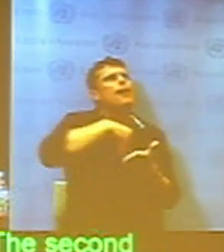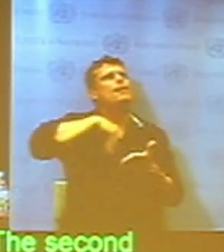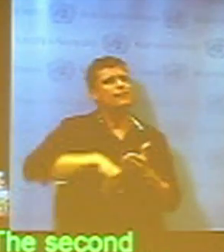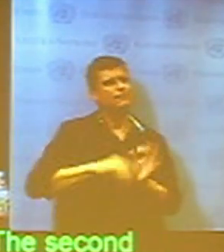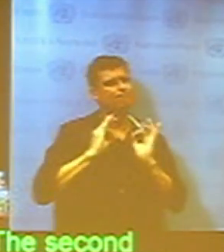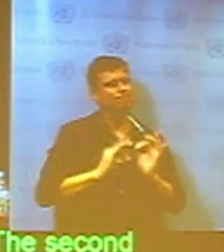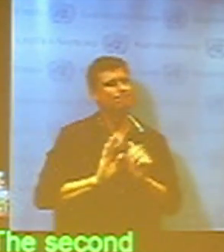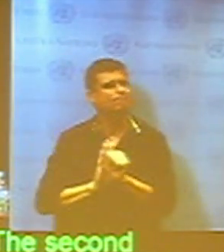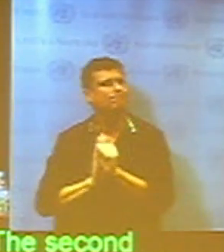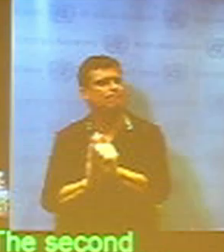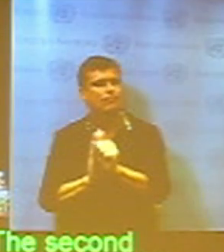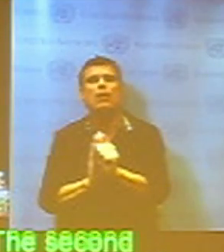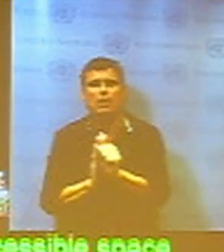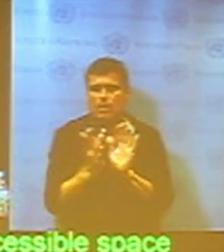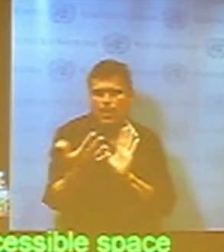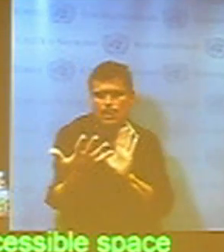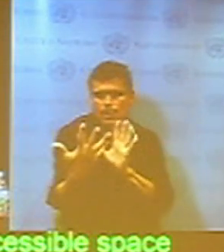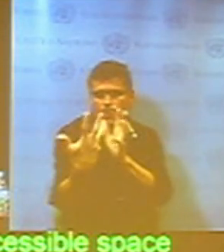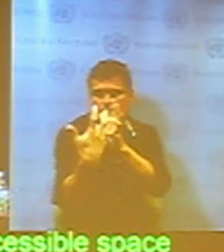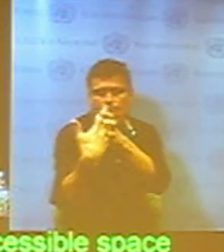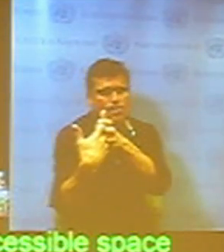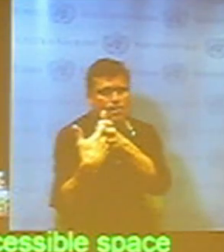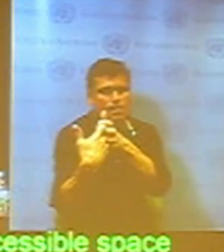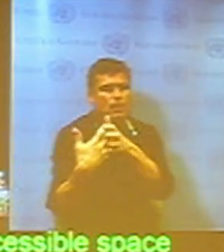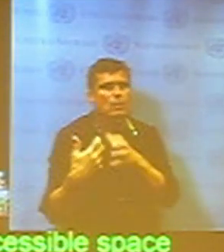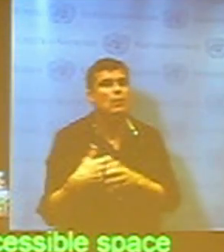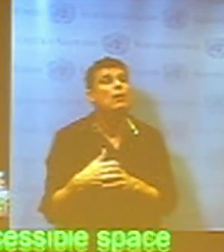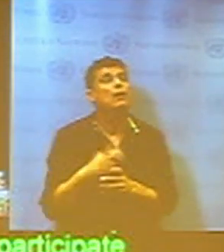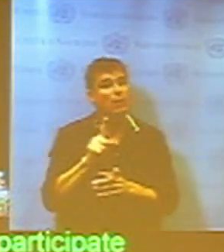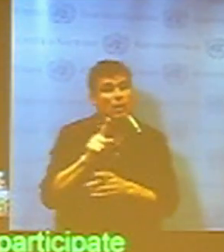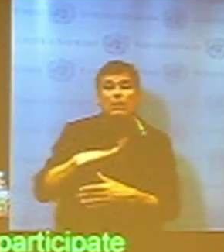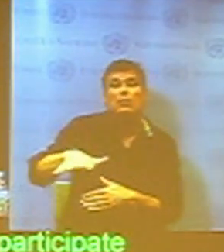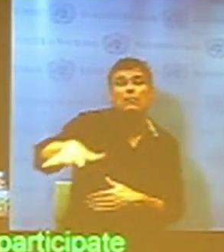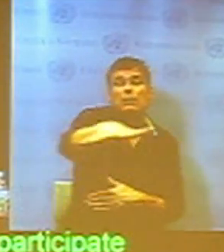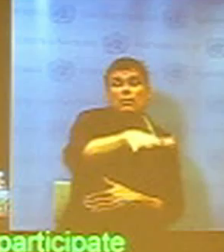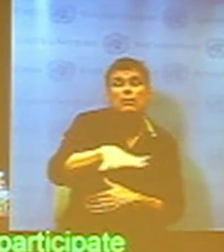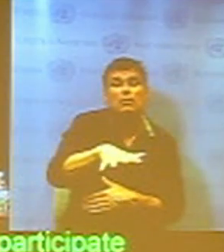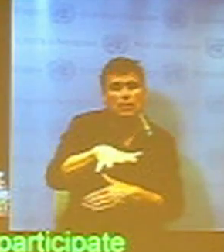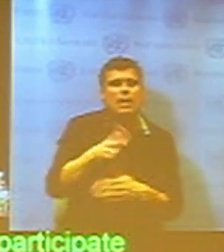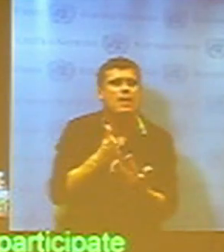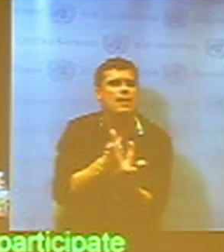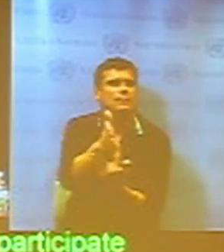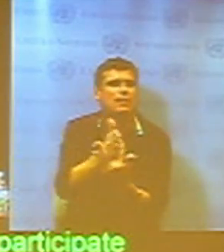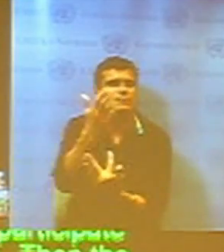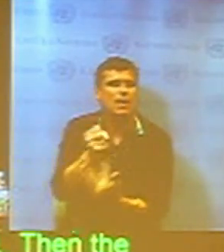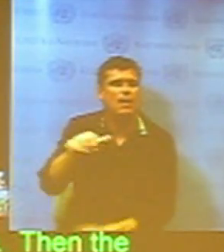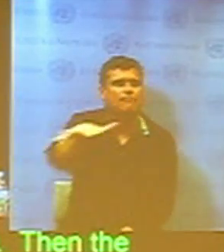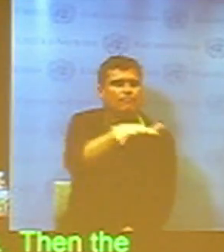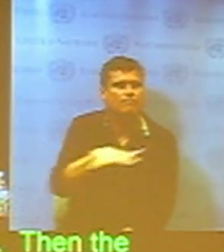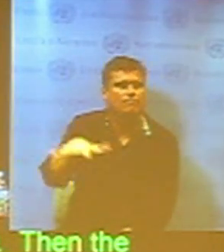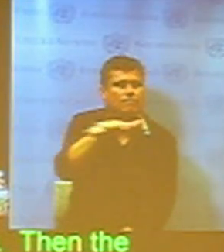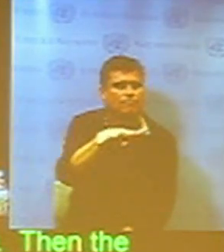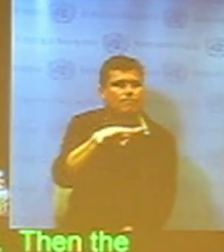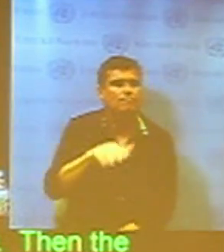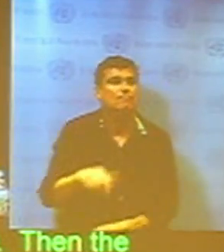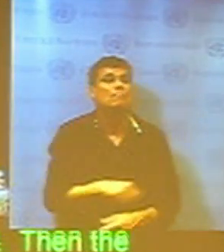physical perspective. And then the third is that we work to change perceptions, both within the community of people with disabilities